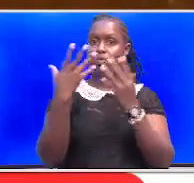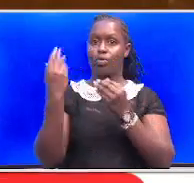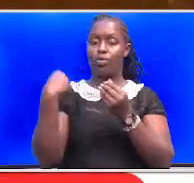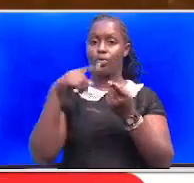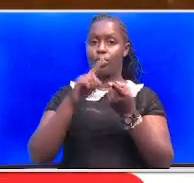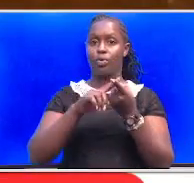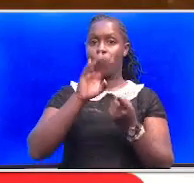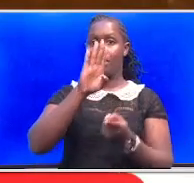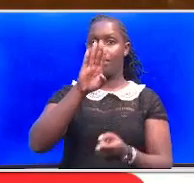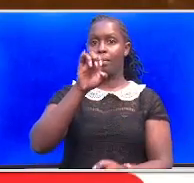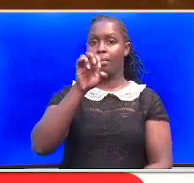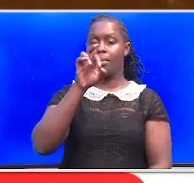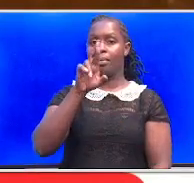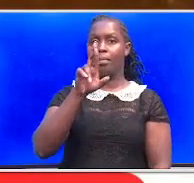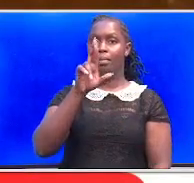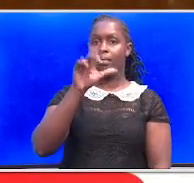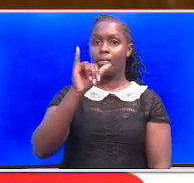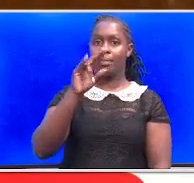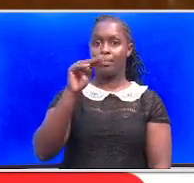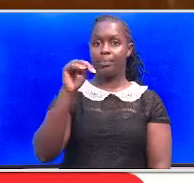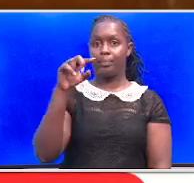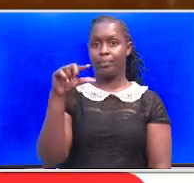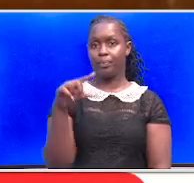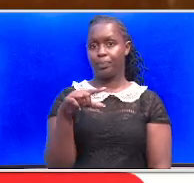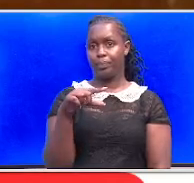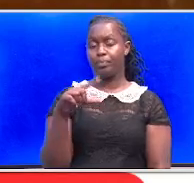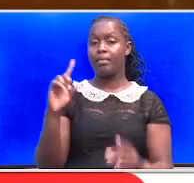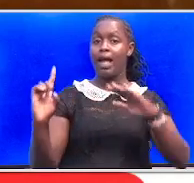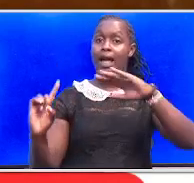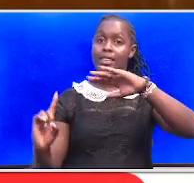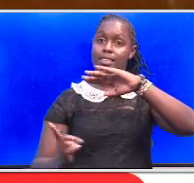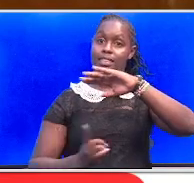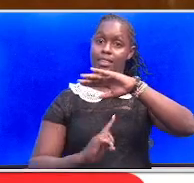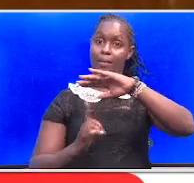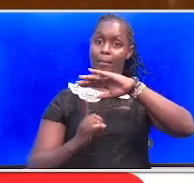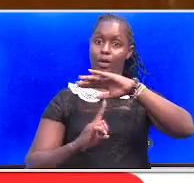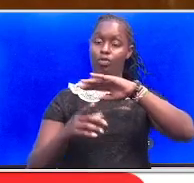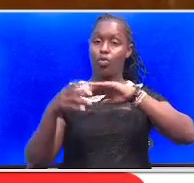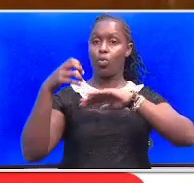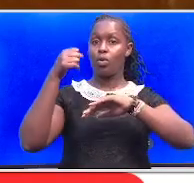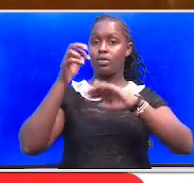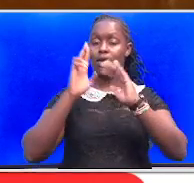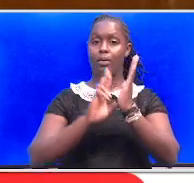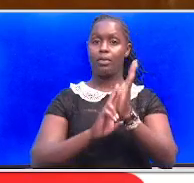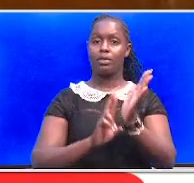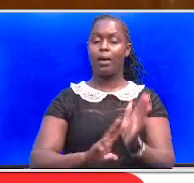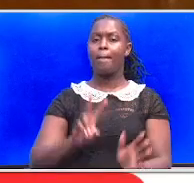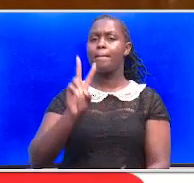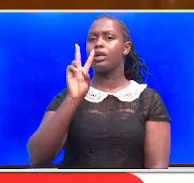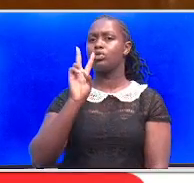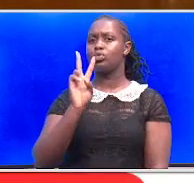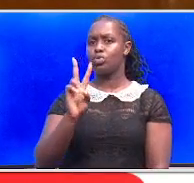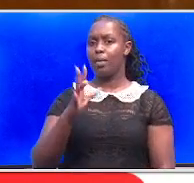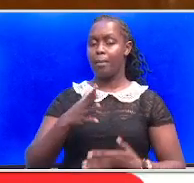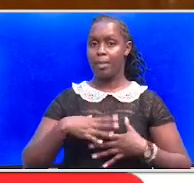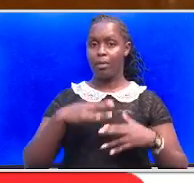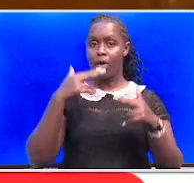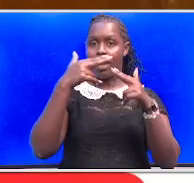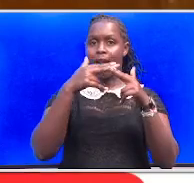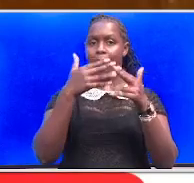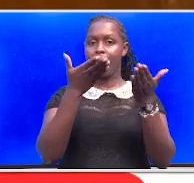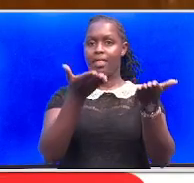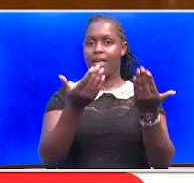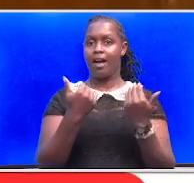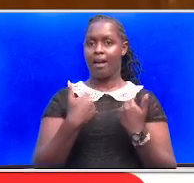Germany. The ministry was represented by only two officers, who I have named here.